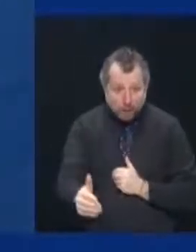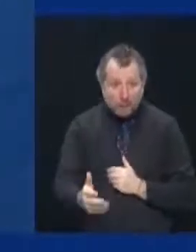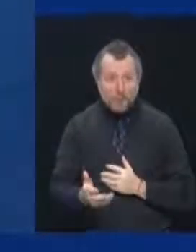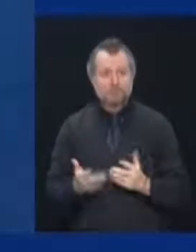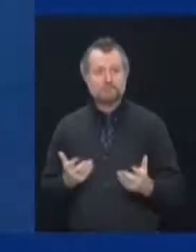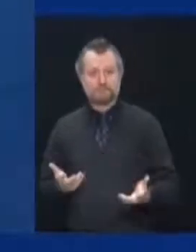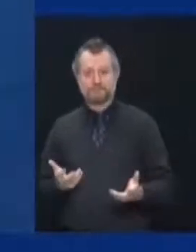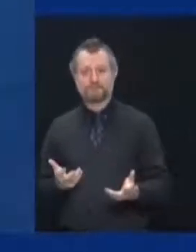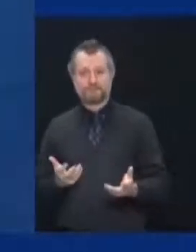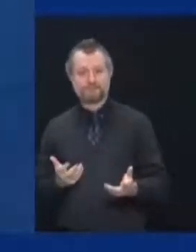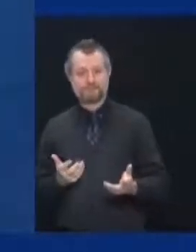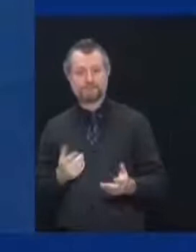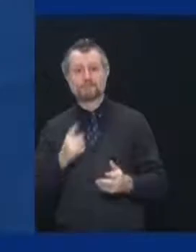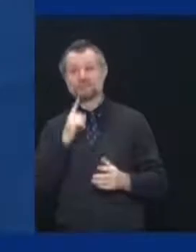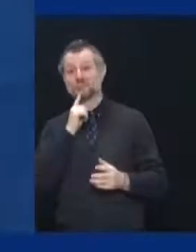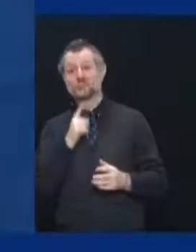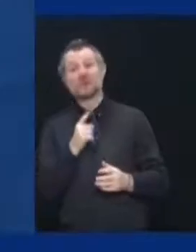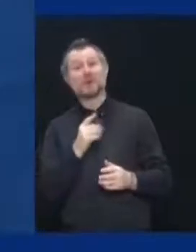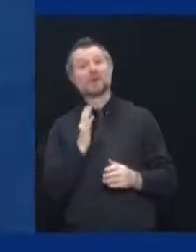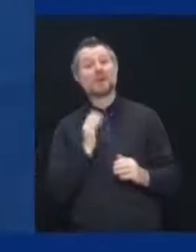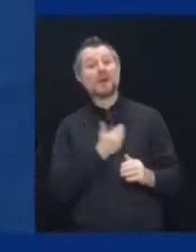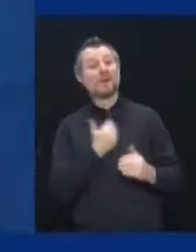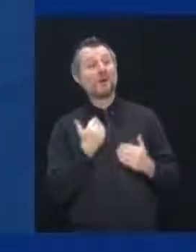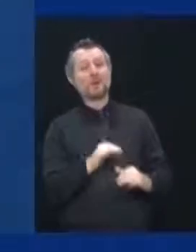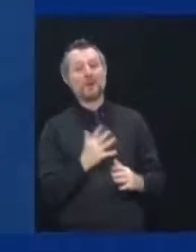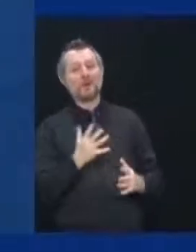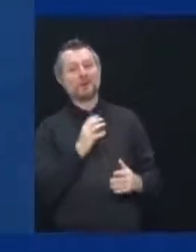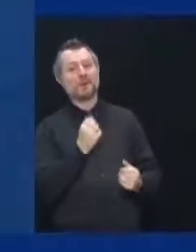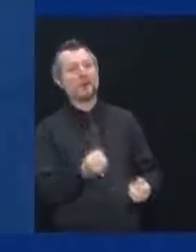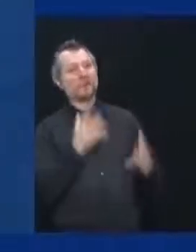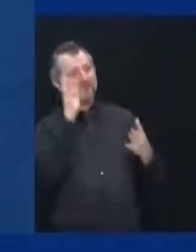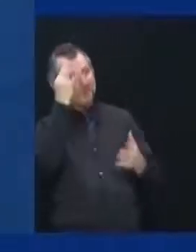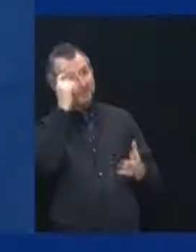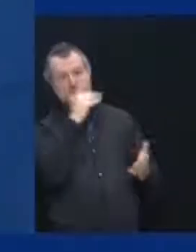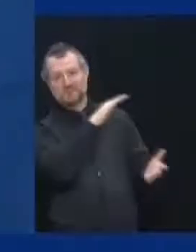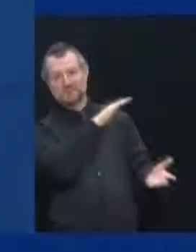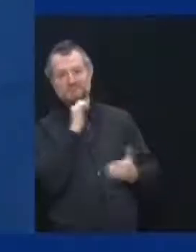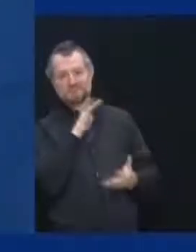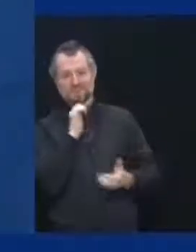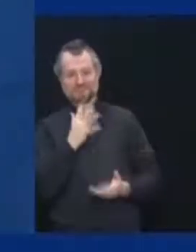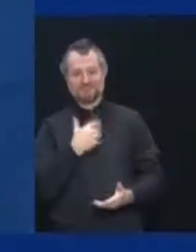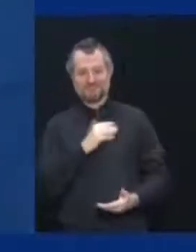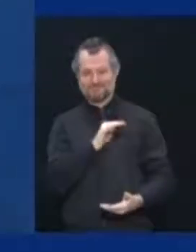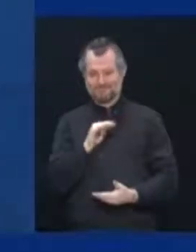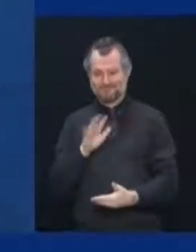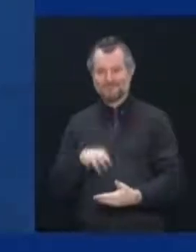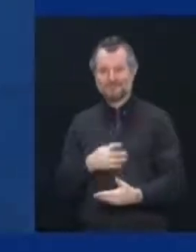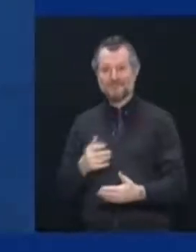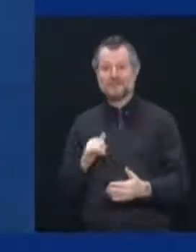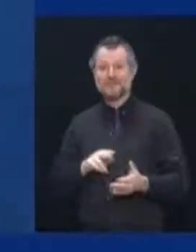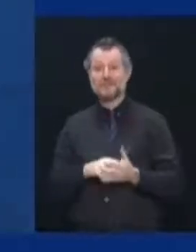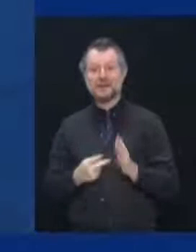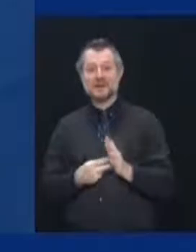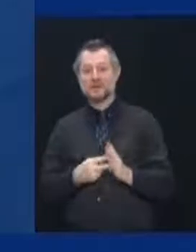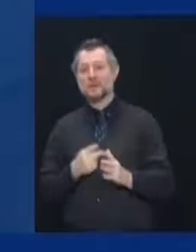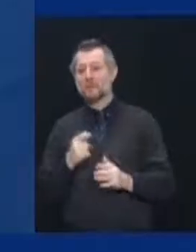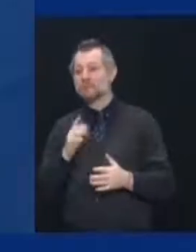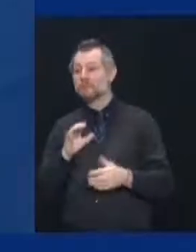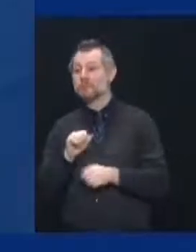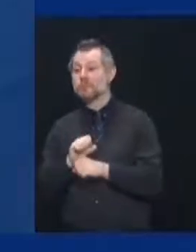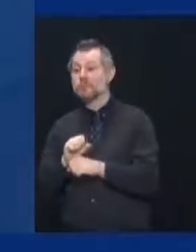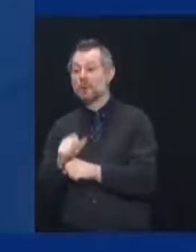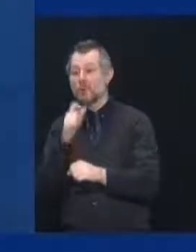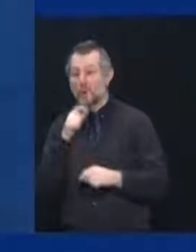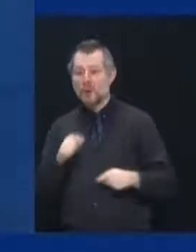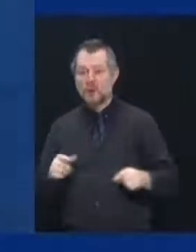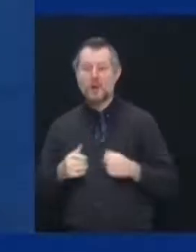Our constraint is the federal supply, and that is creating a scheduling backlog, and it's